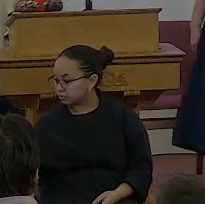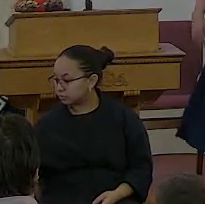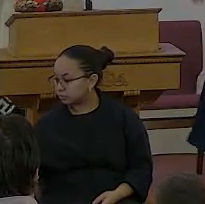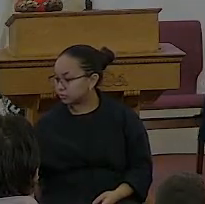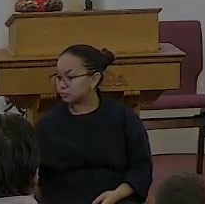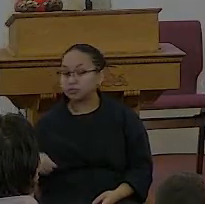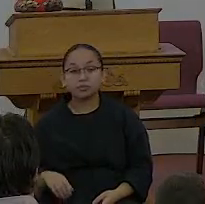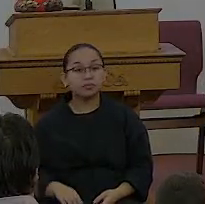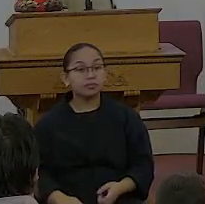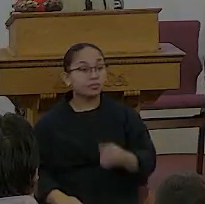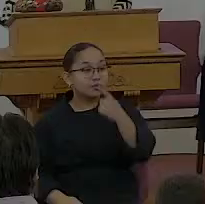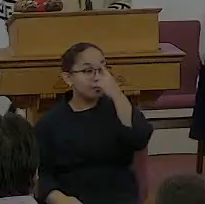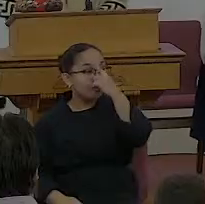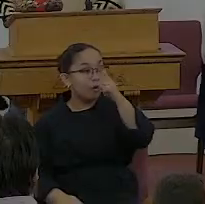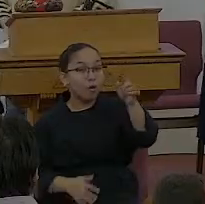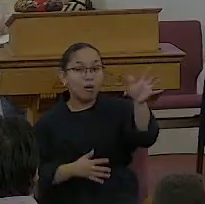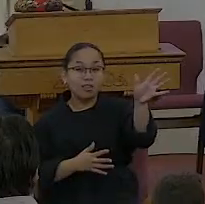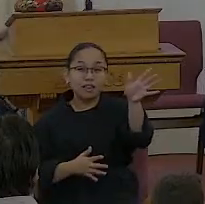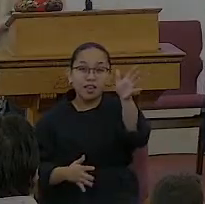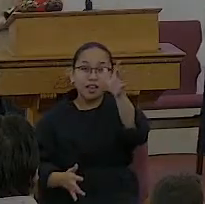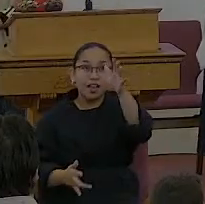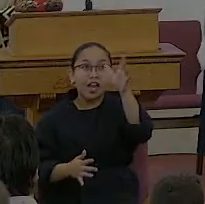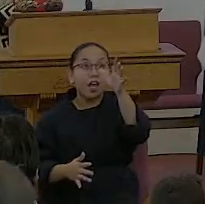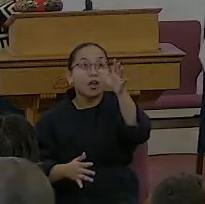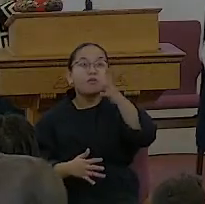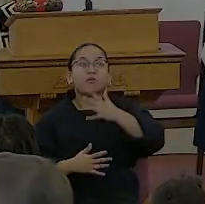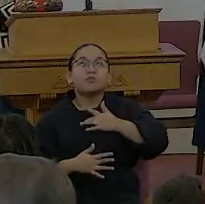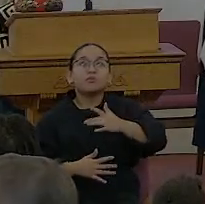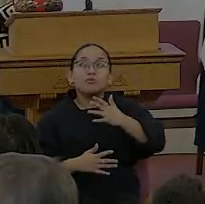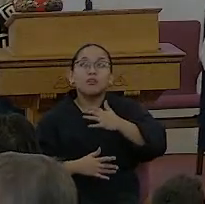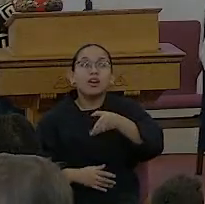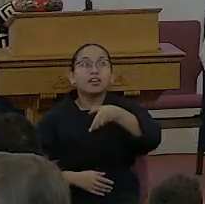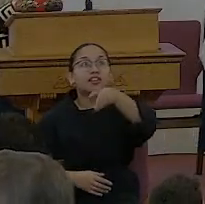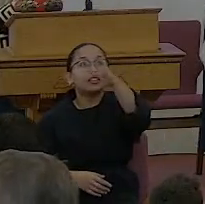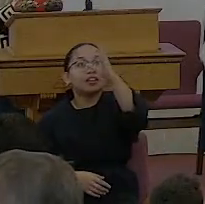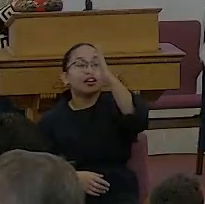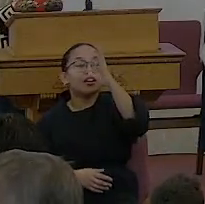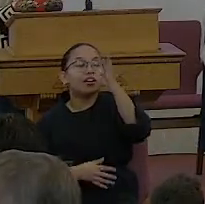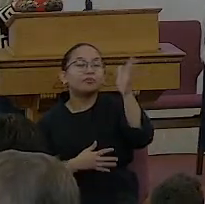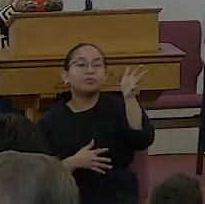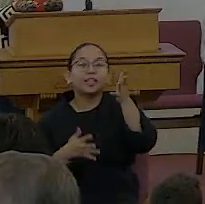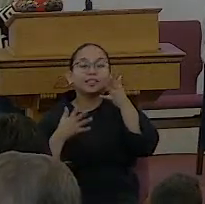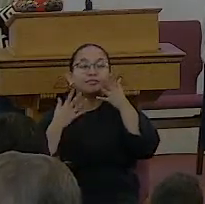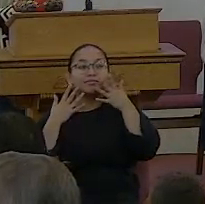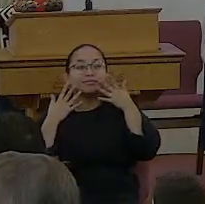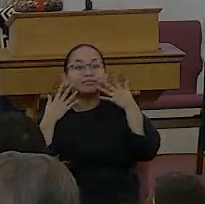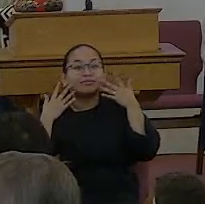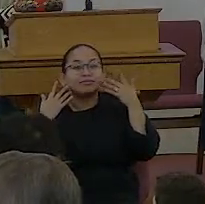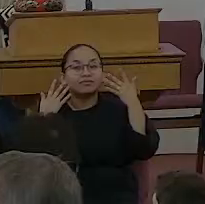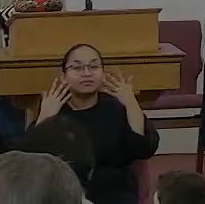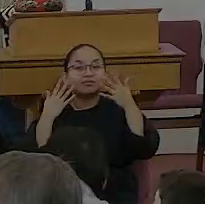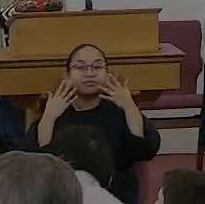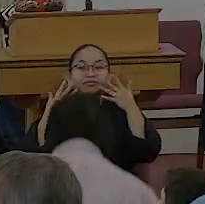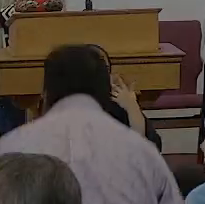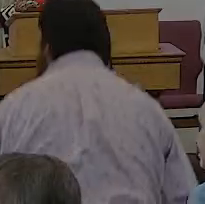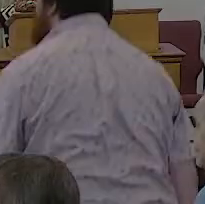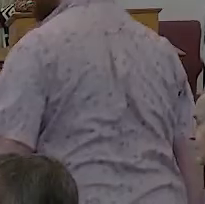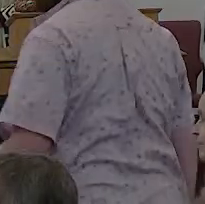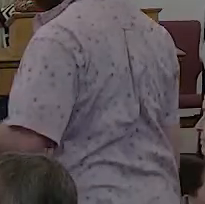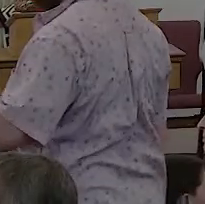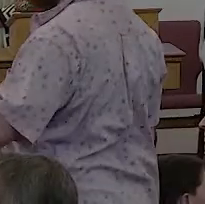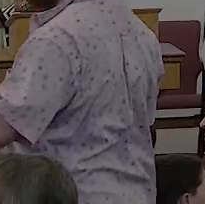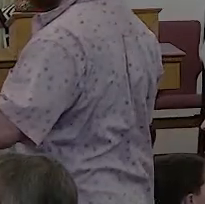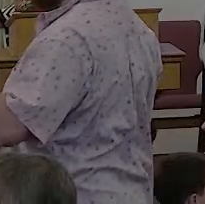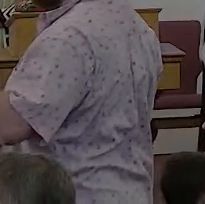For the air, from the breath of the goddess to the soft breezes against our cheeks, to the wind that pushes the sails and the